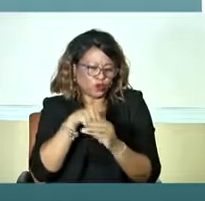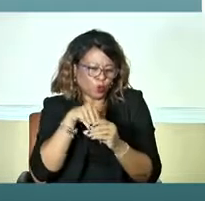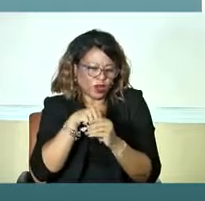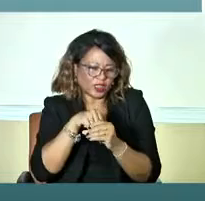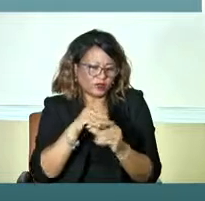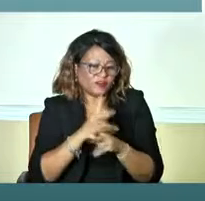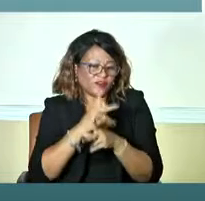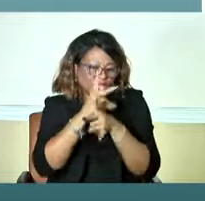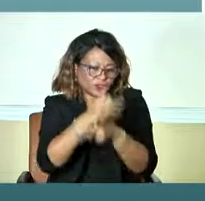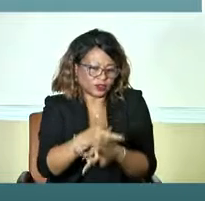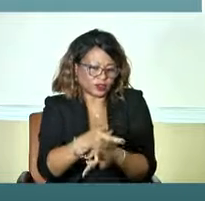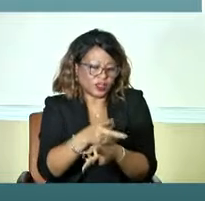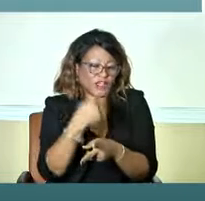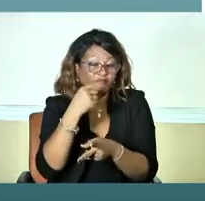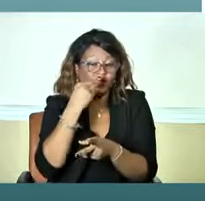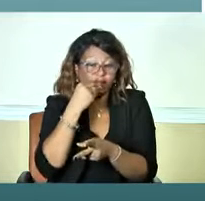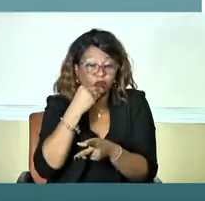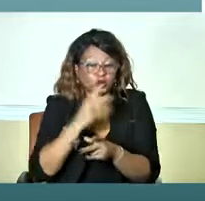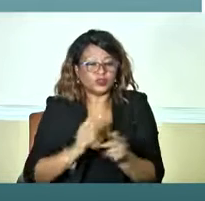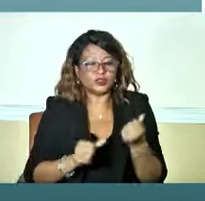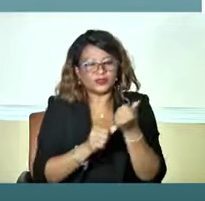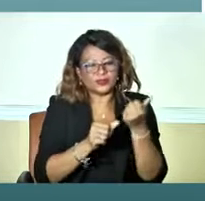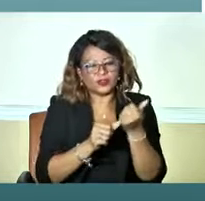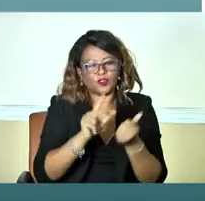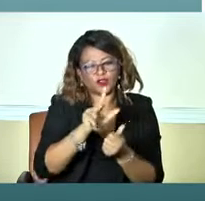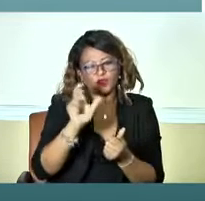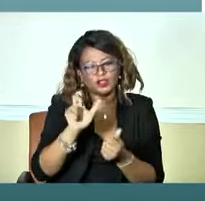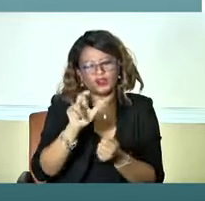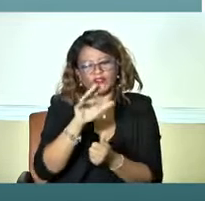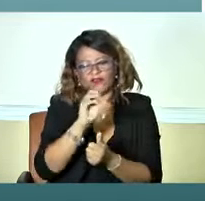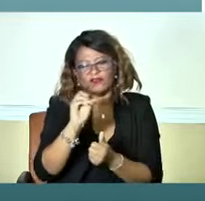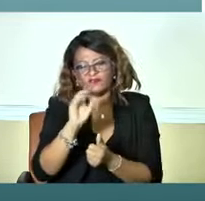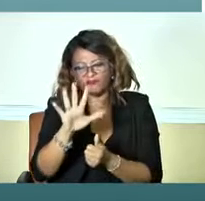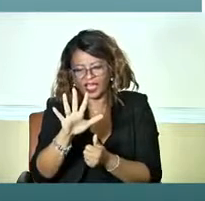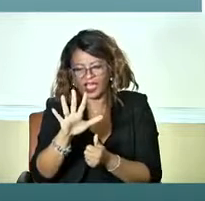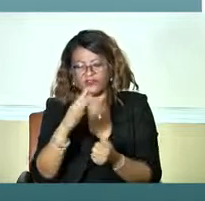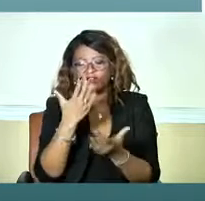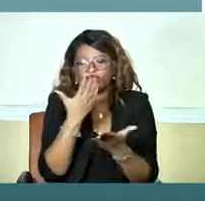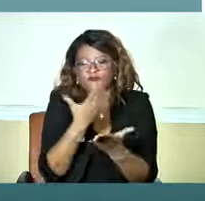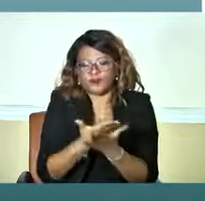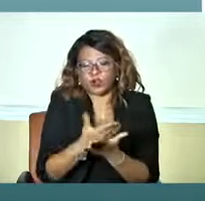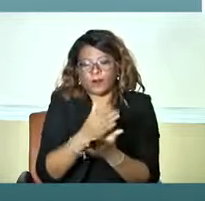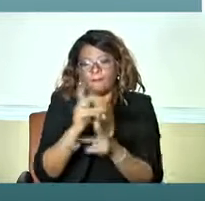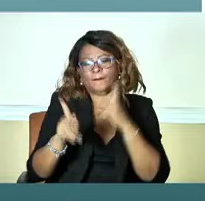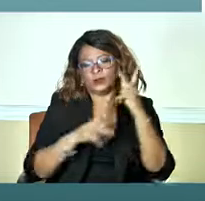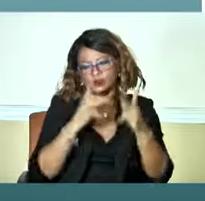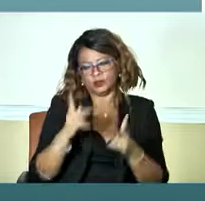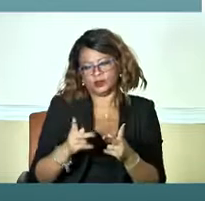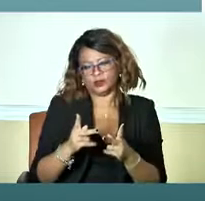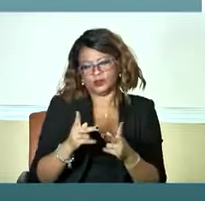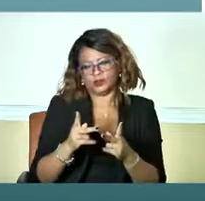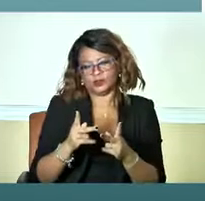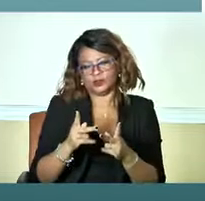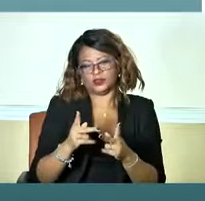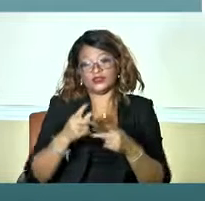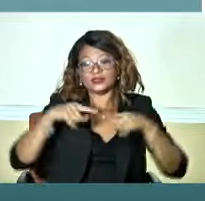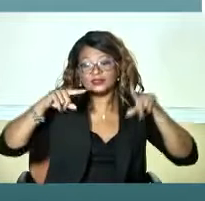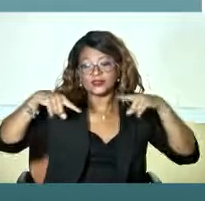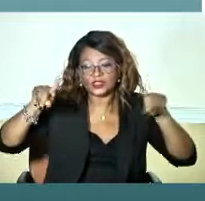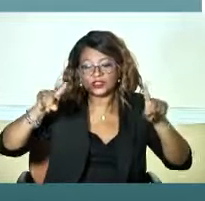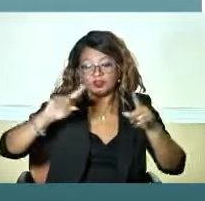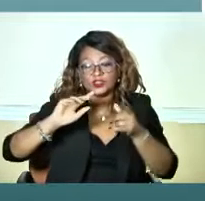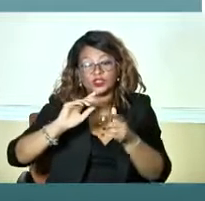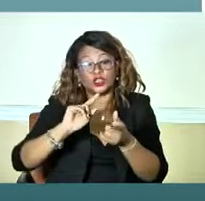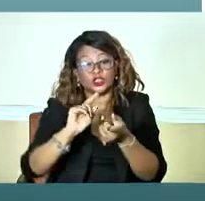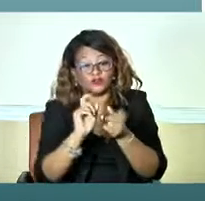providers. For food assistance, 305 confirmed persons have successfully